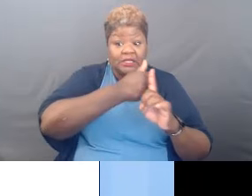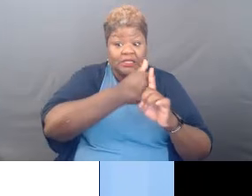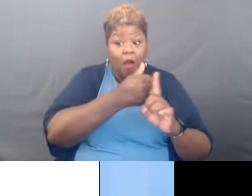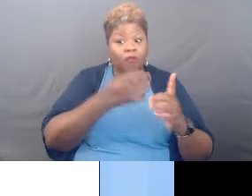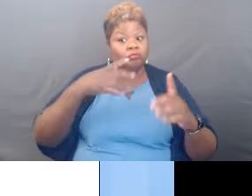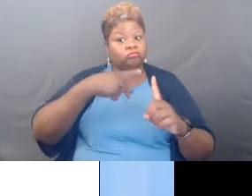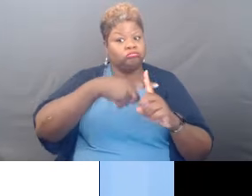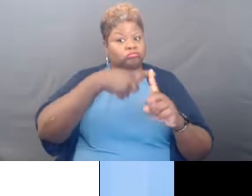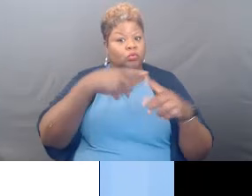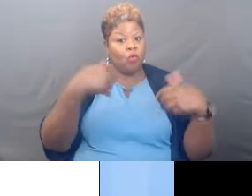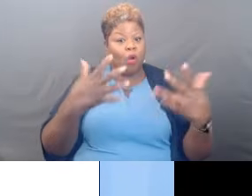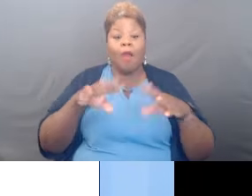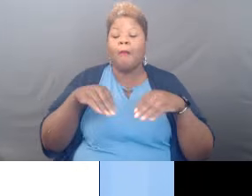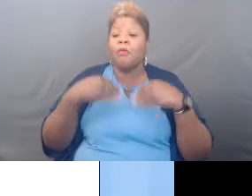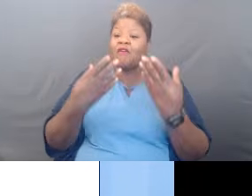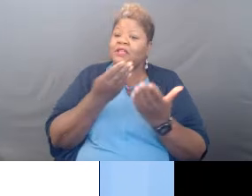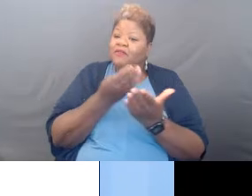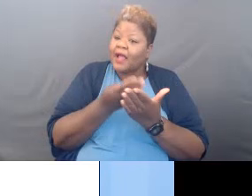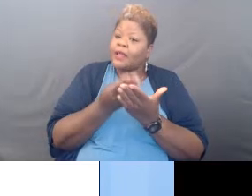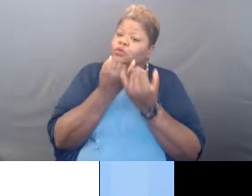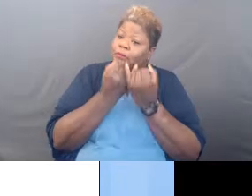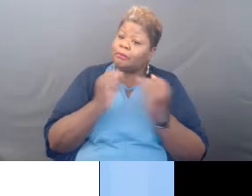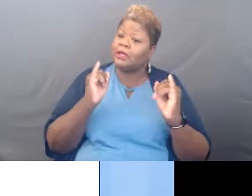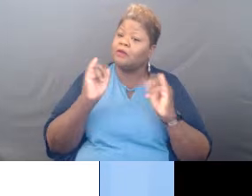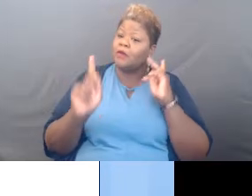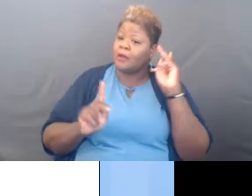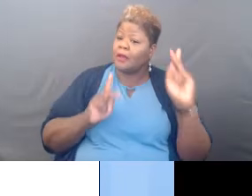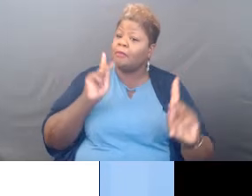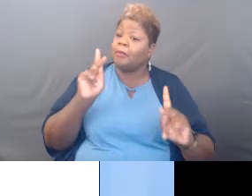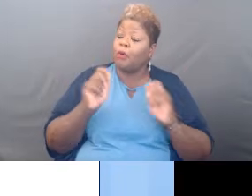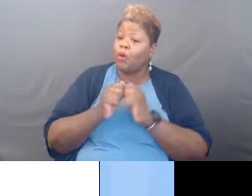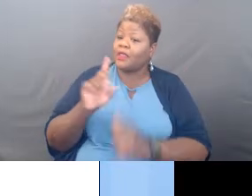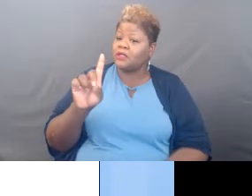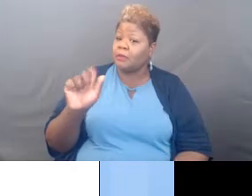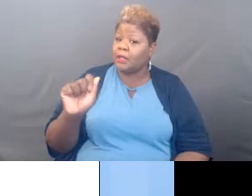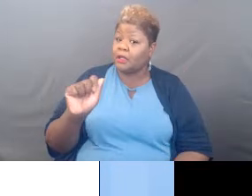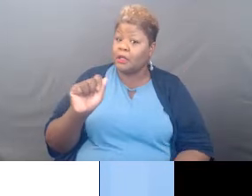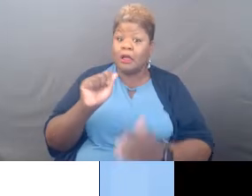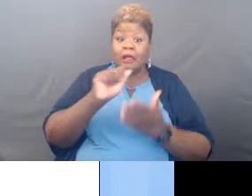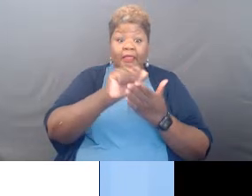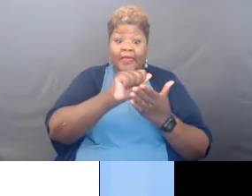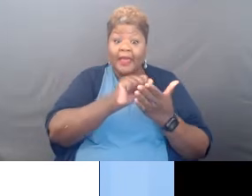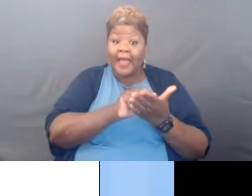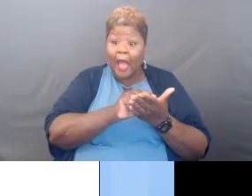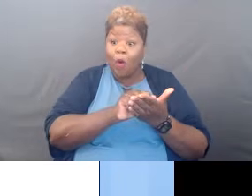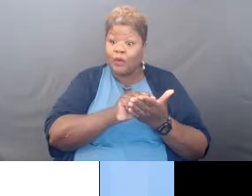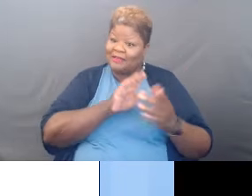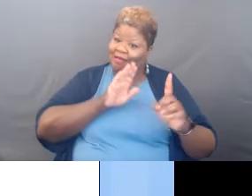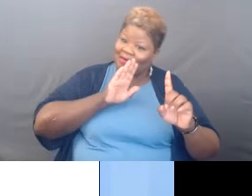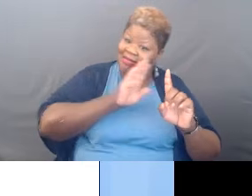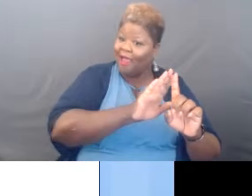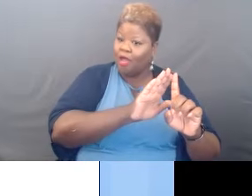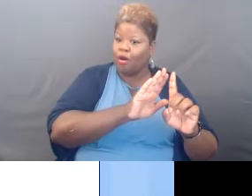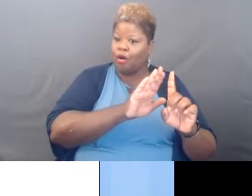It provides financial independence for people with disabilities. The account is owned by the individual with the